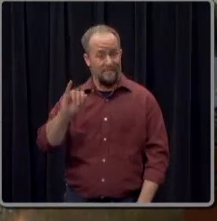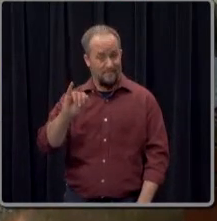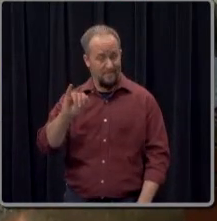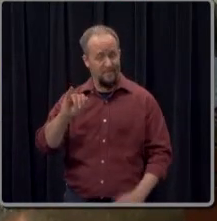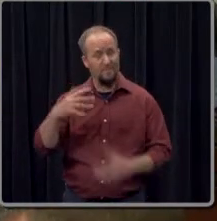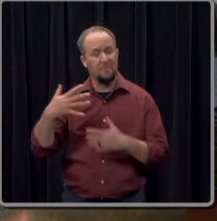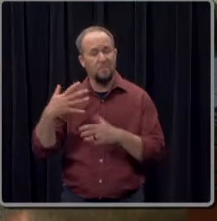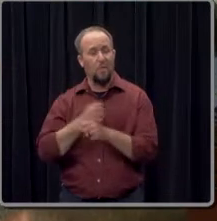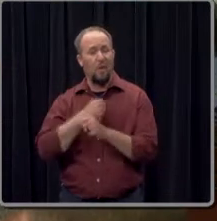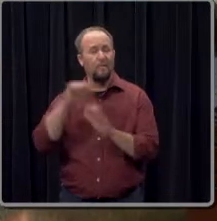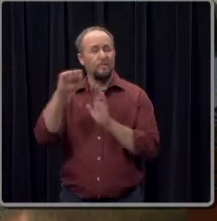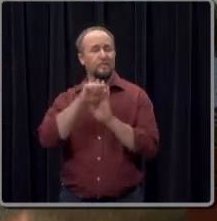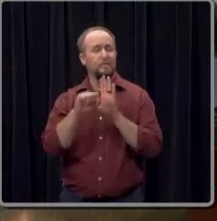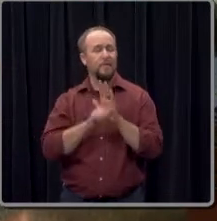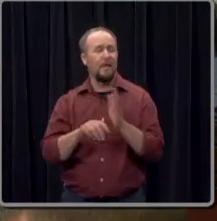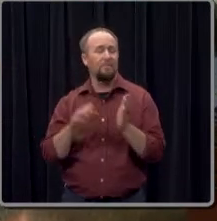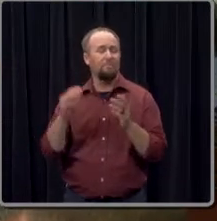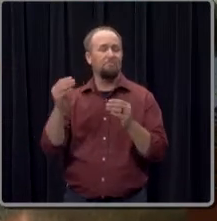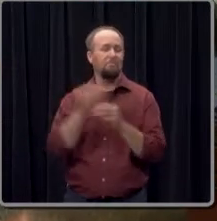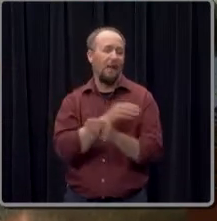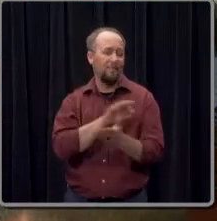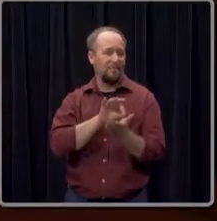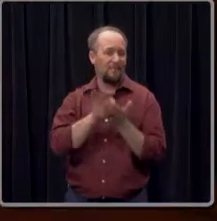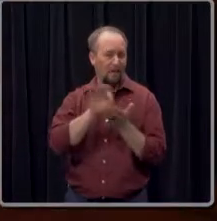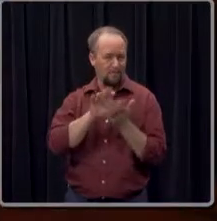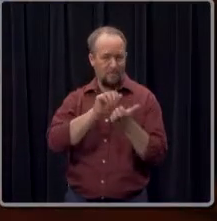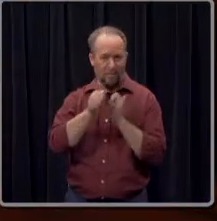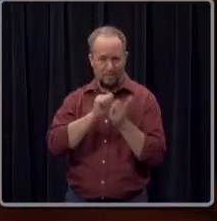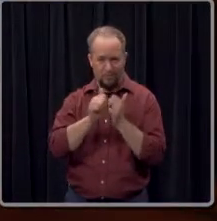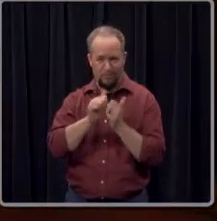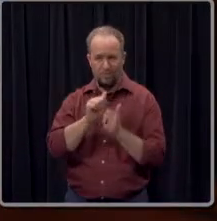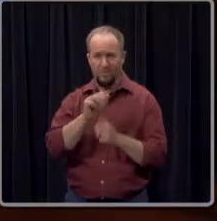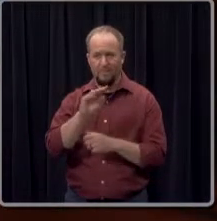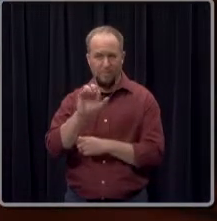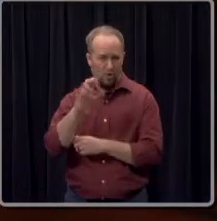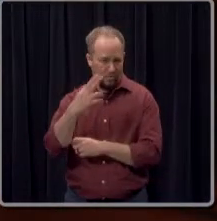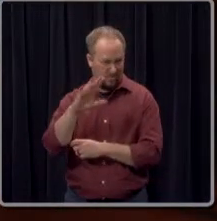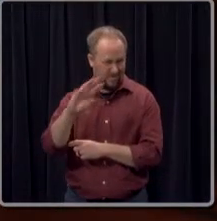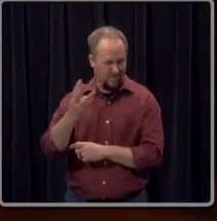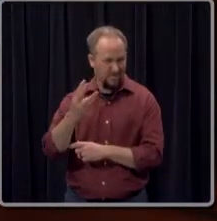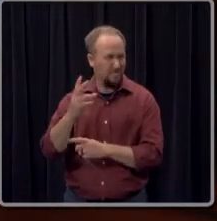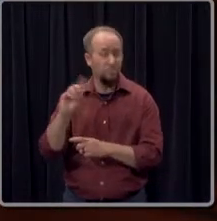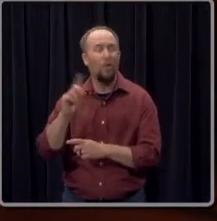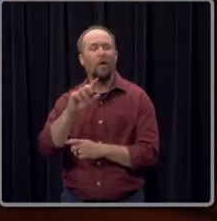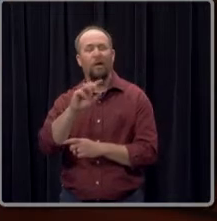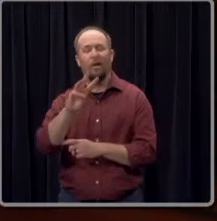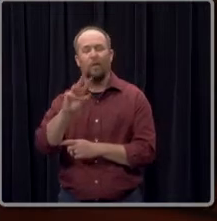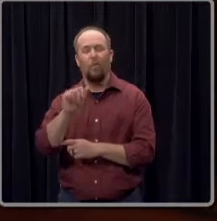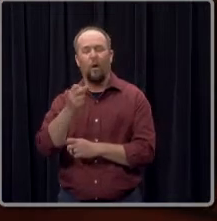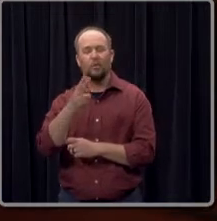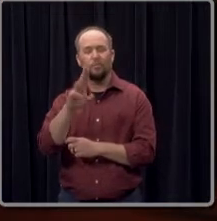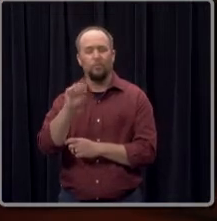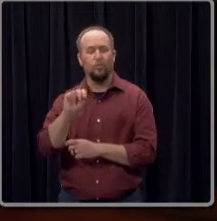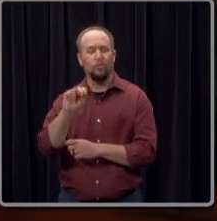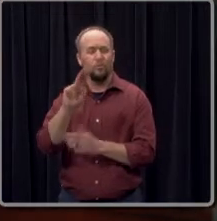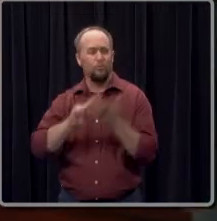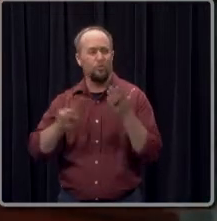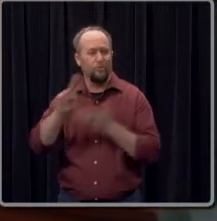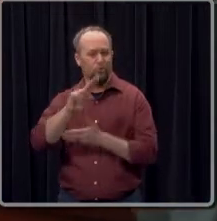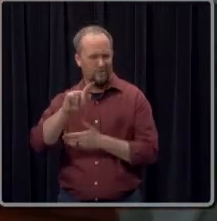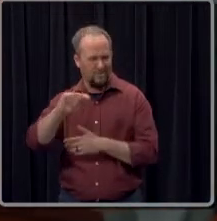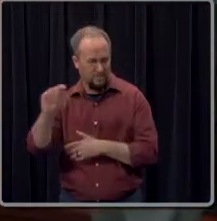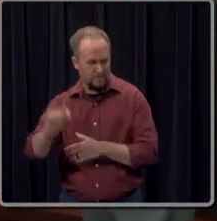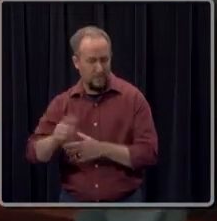the statewide Math Counts competition on March 6th at Washburn University in Topeka, and she will represent the state